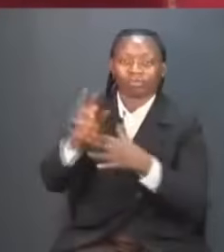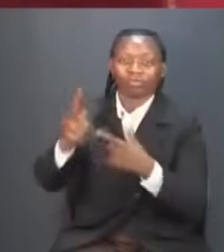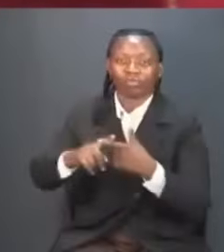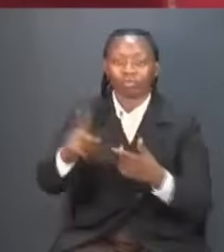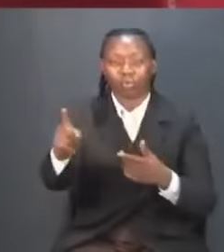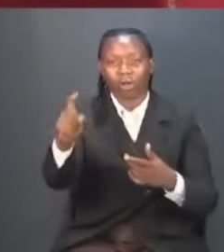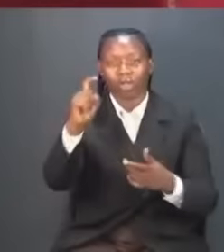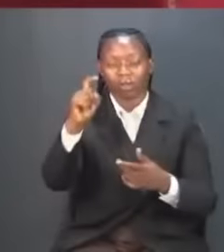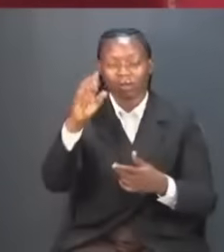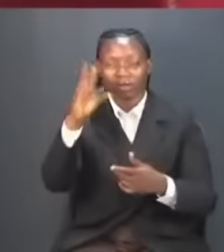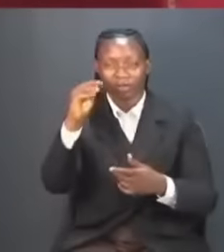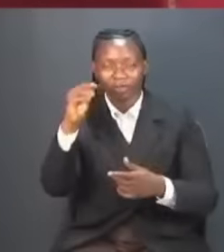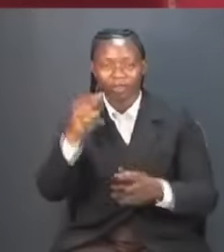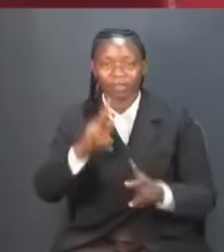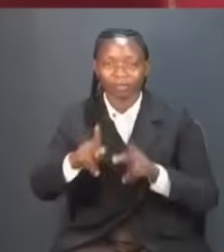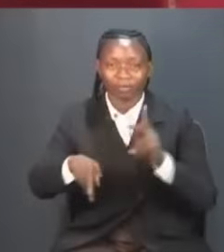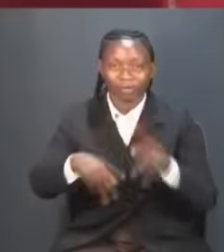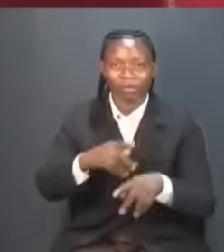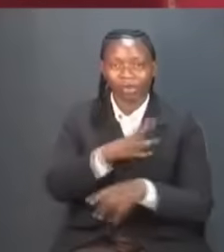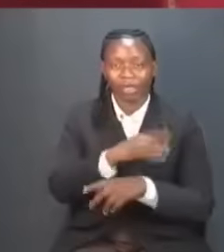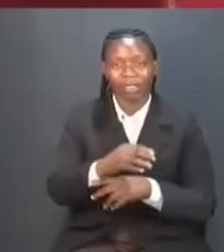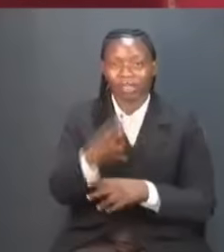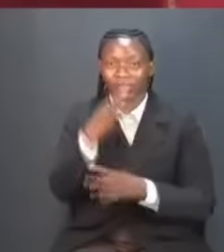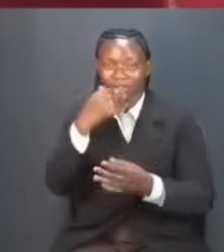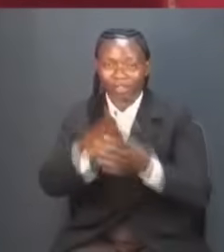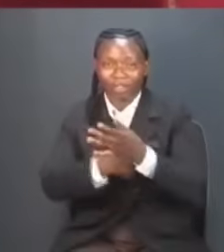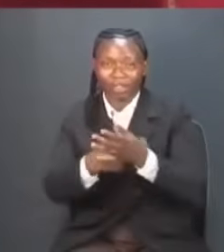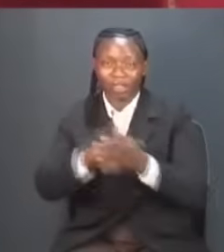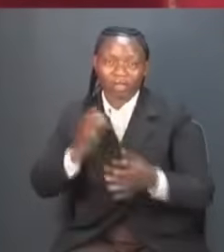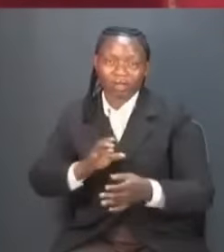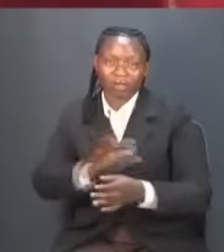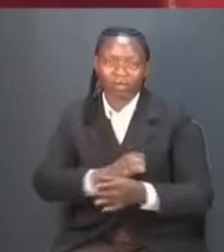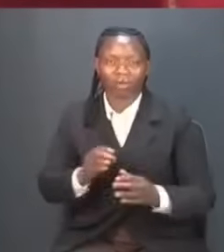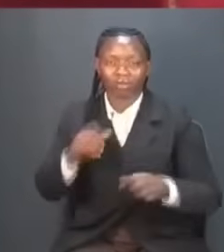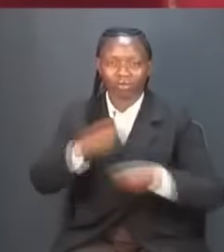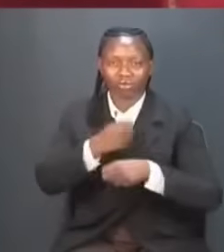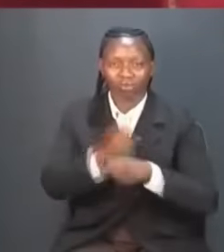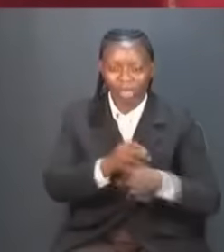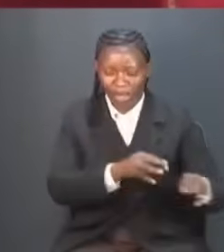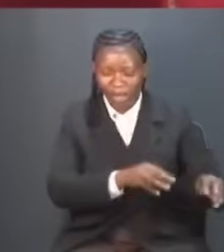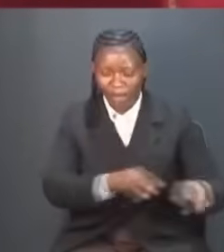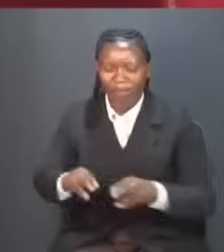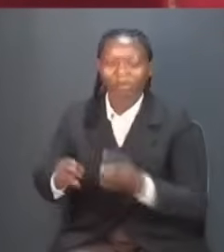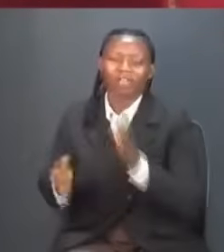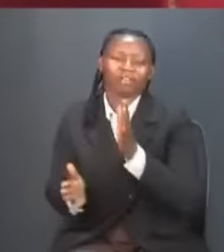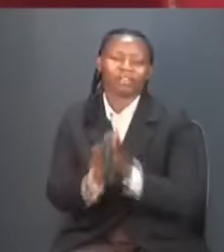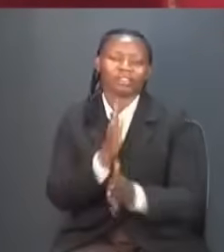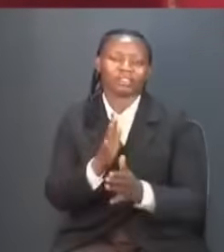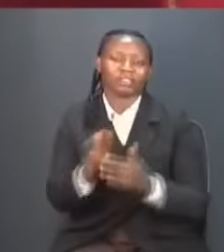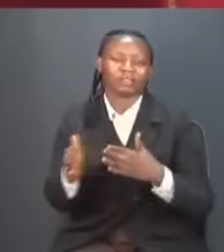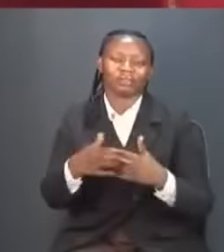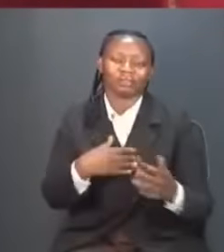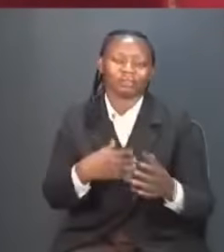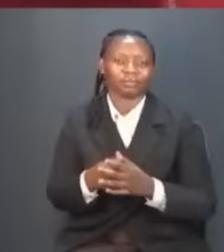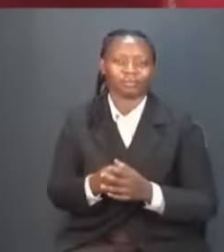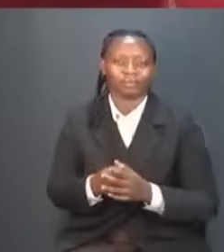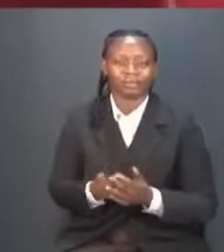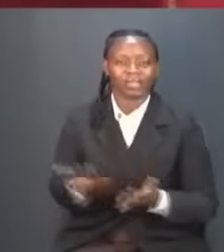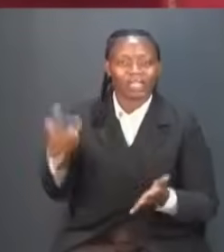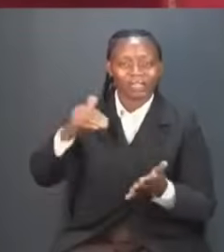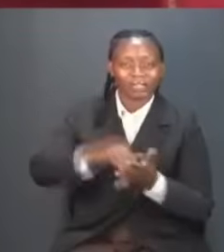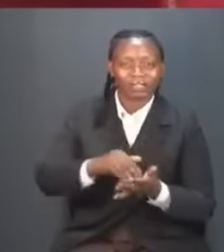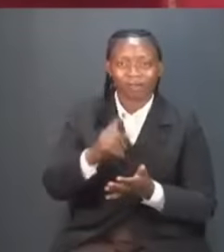150 AEAs and Feed Ghana coordinators to enhance mobility and field work. Additional